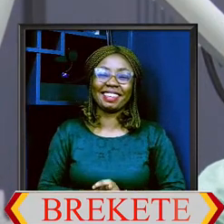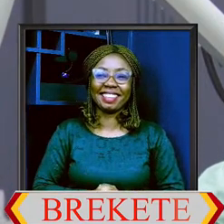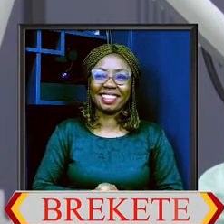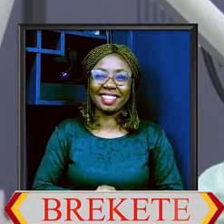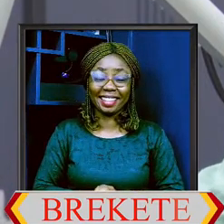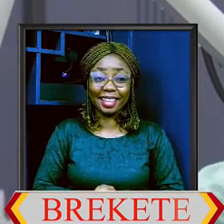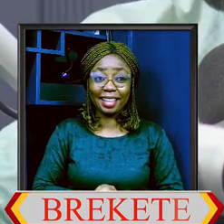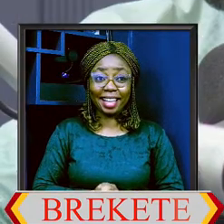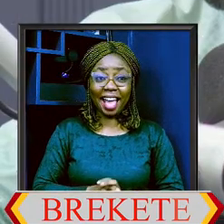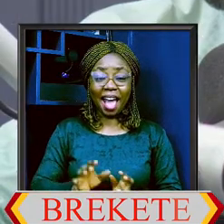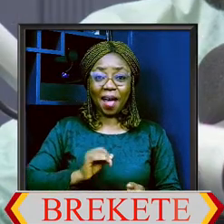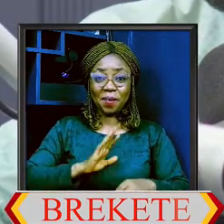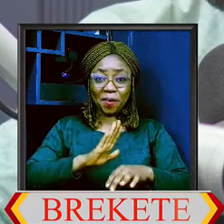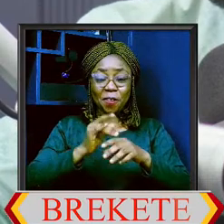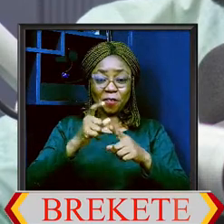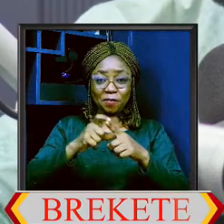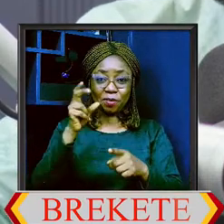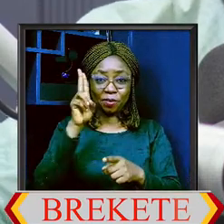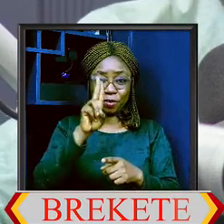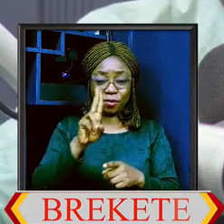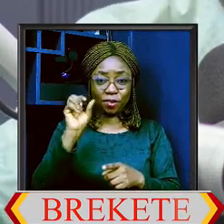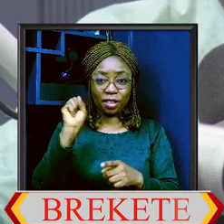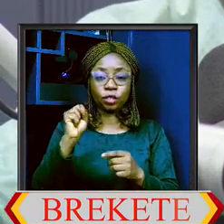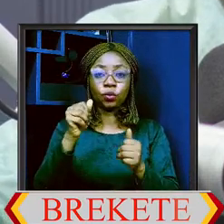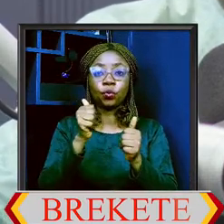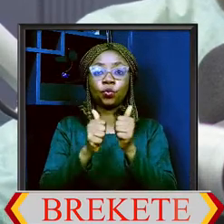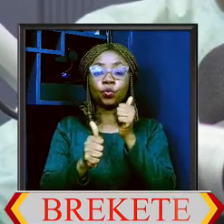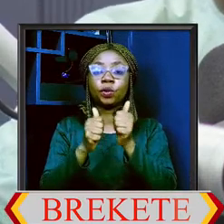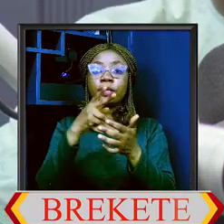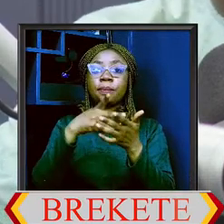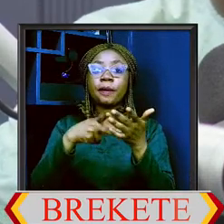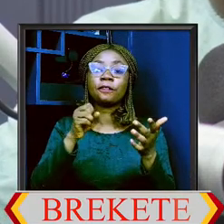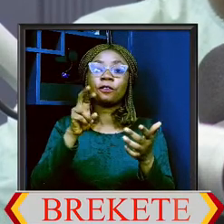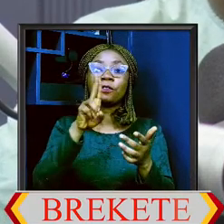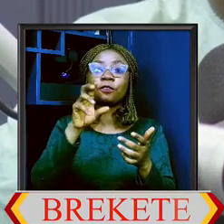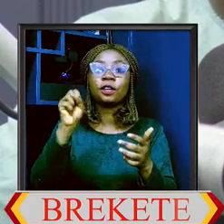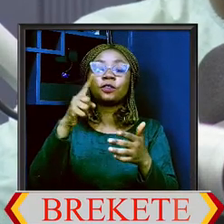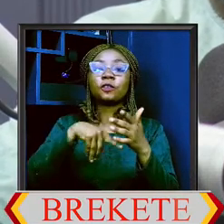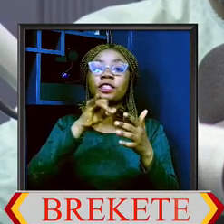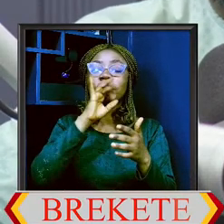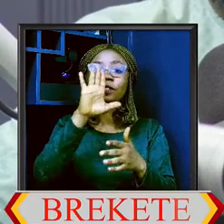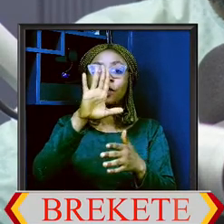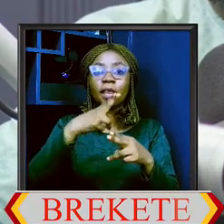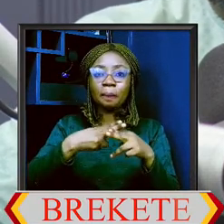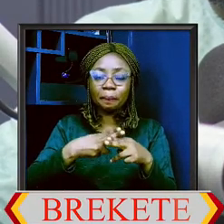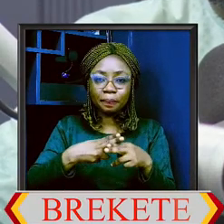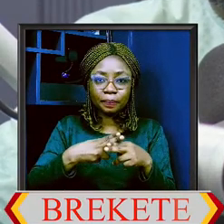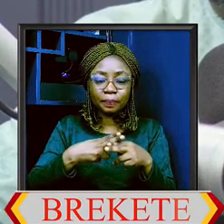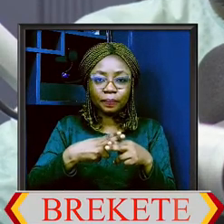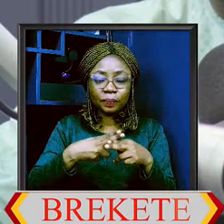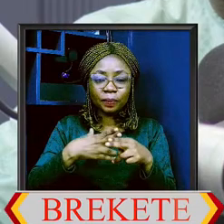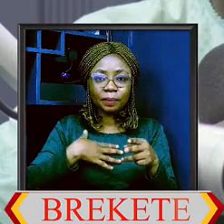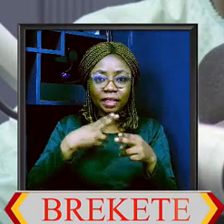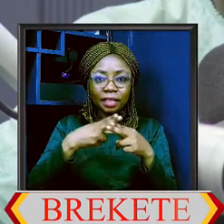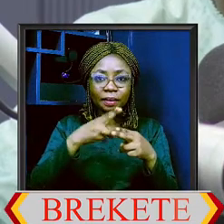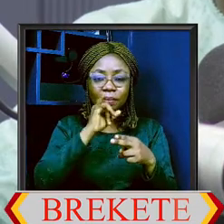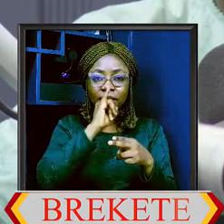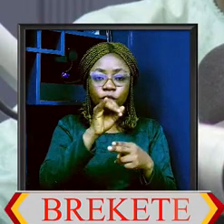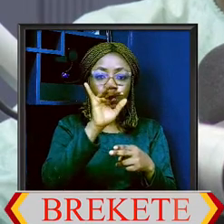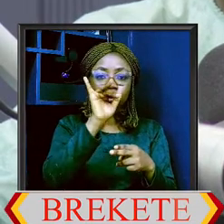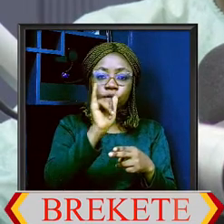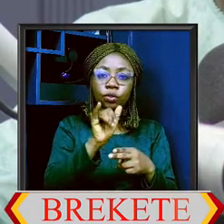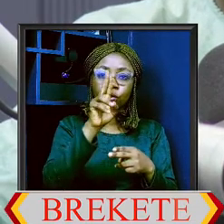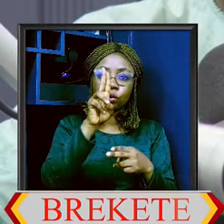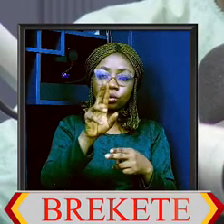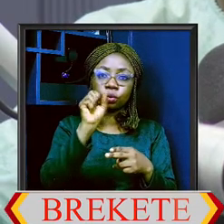morning yeah I'm calling for from us which part of us what him be your name my name is